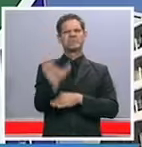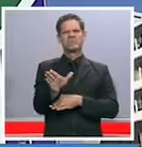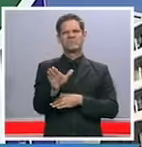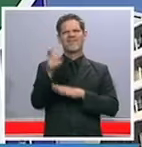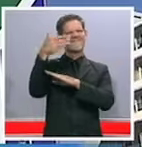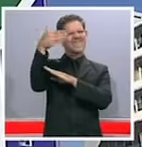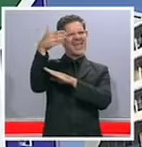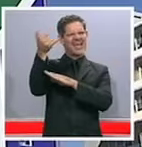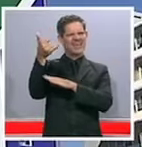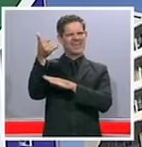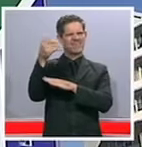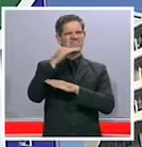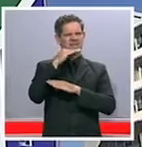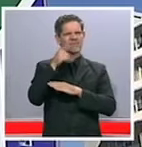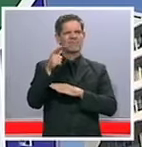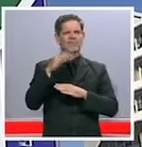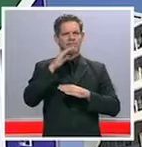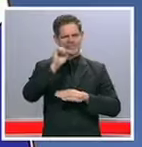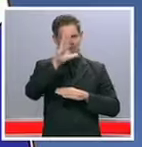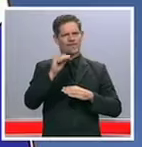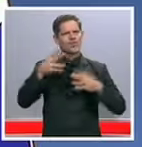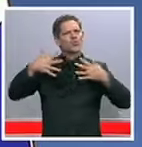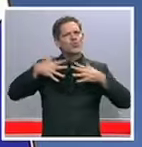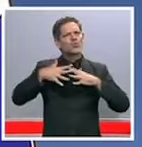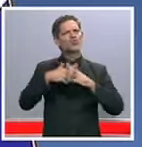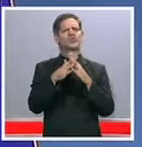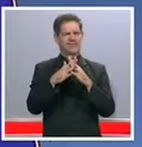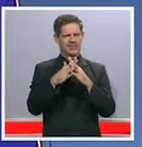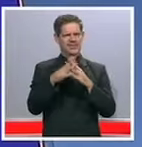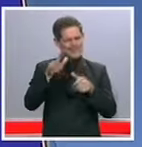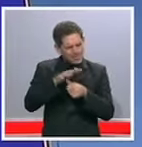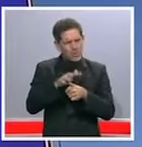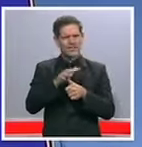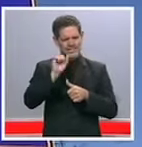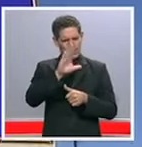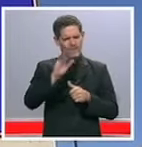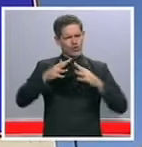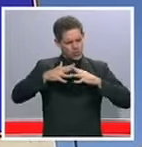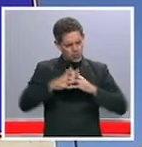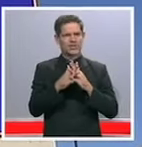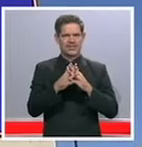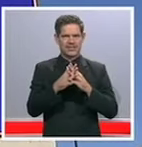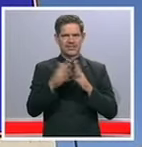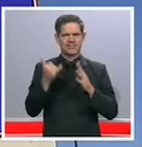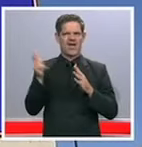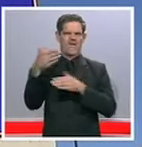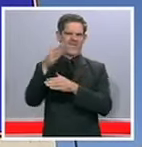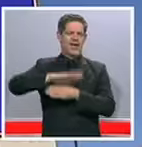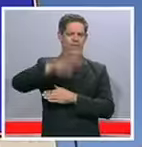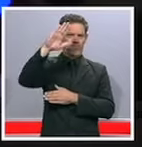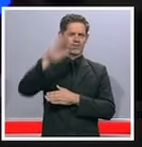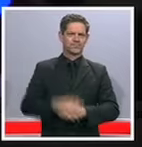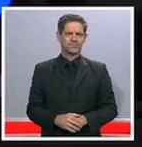message of the flag is unity, national unity. This is what matters in this country. Annika Larson, Cape